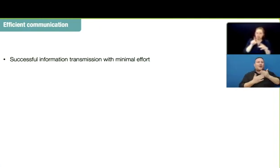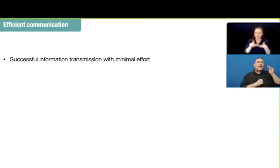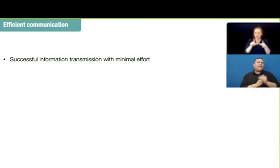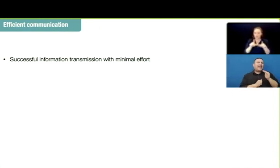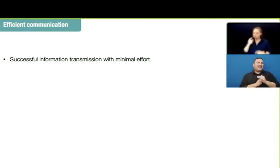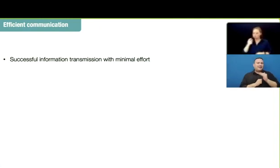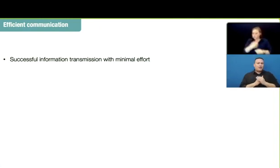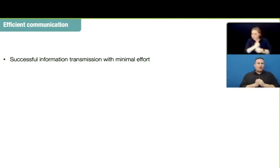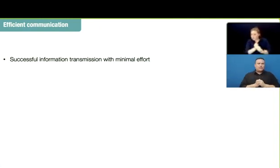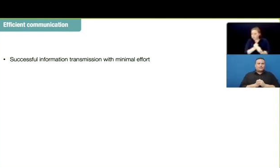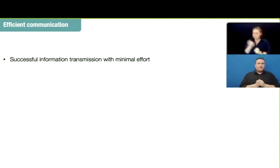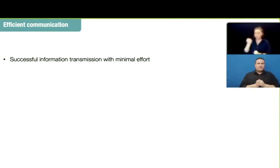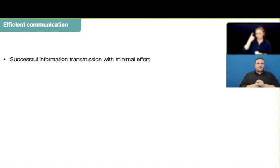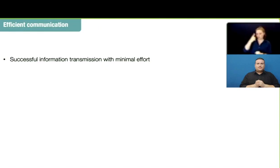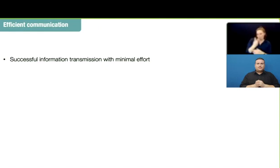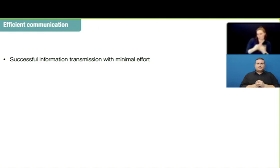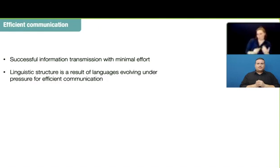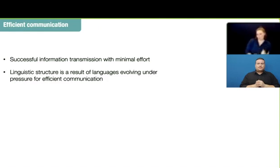comprehension.